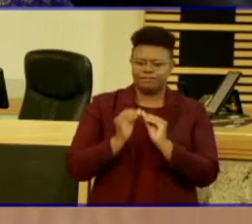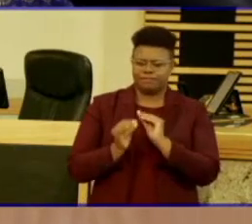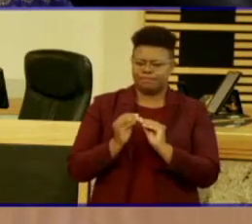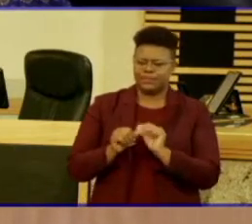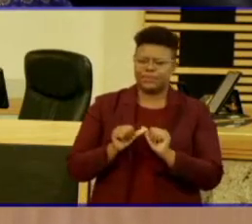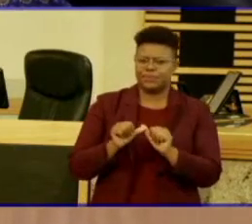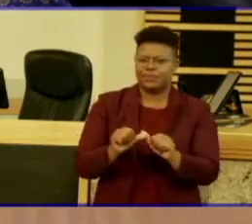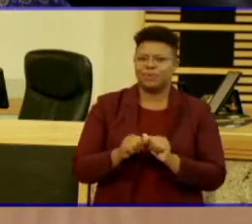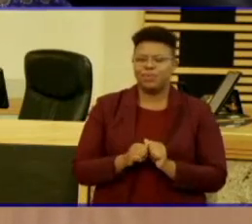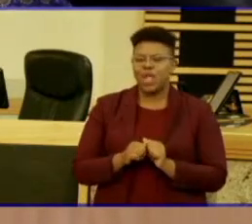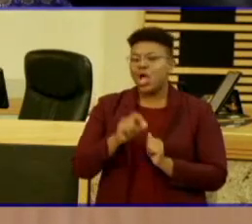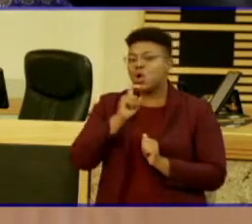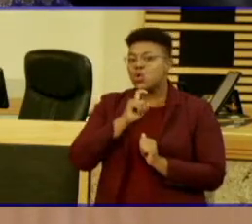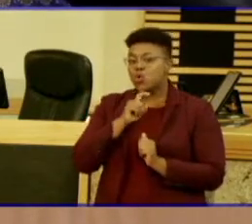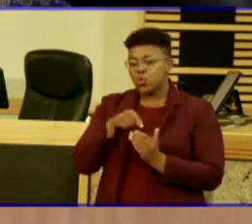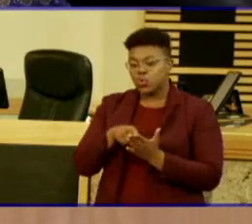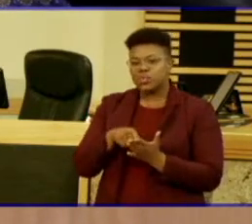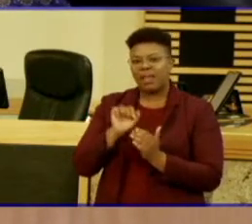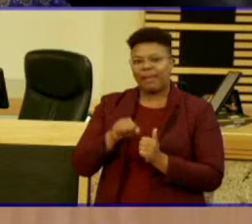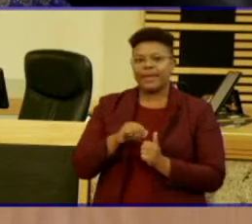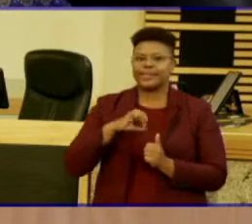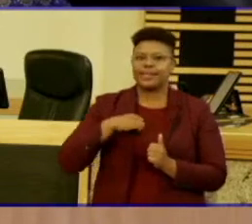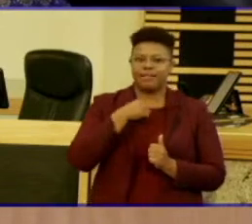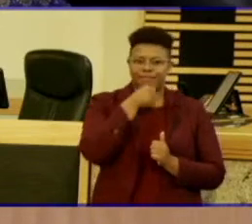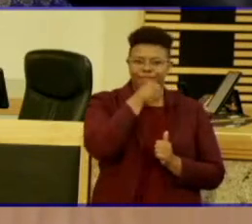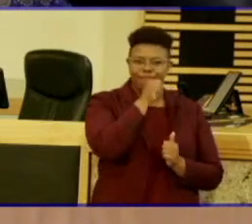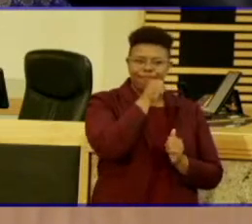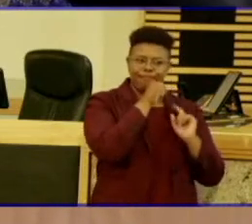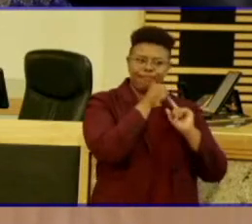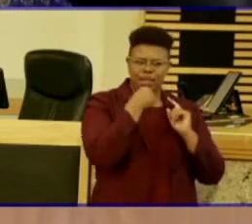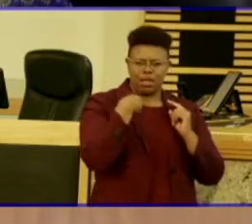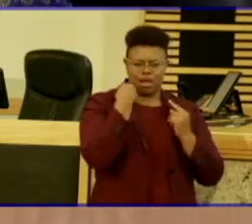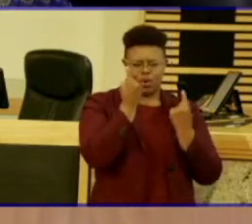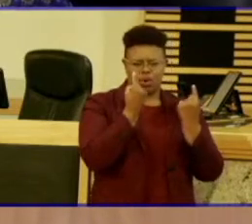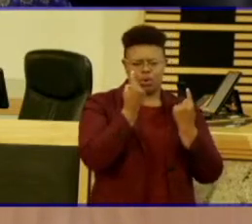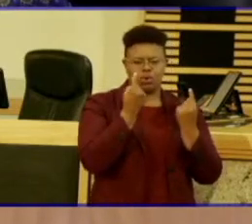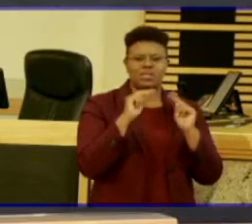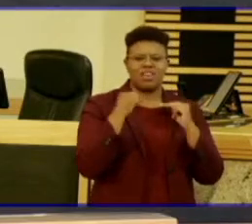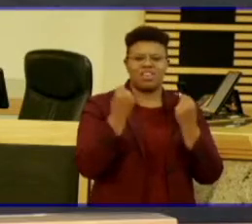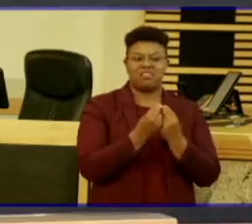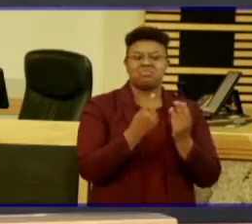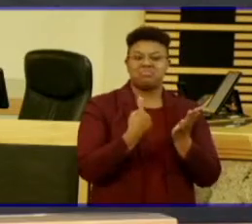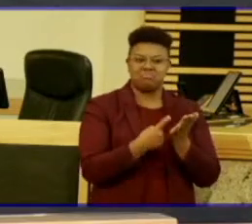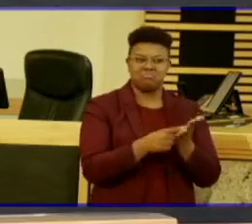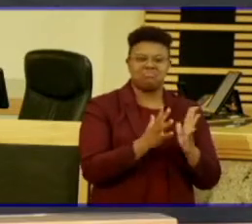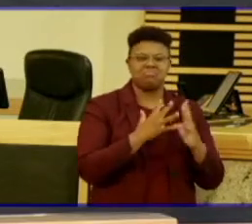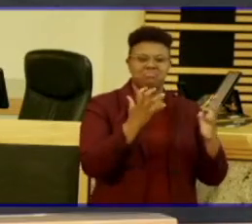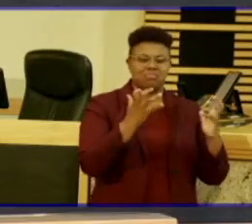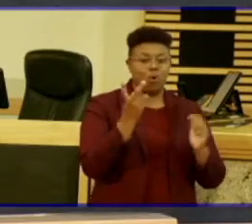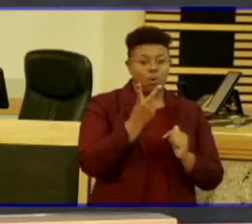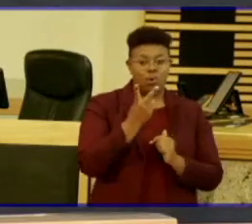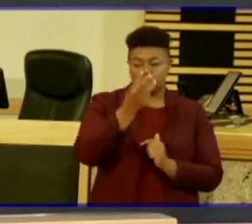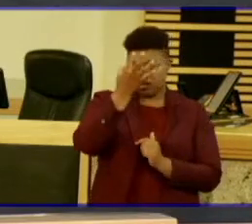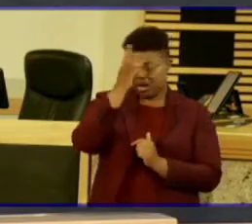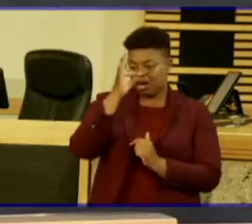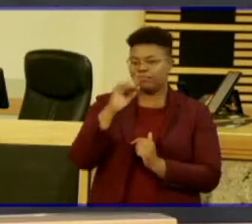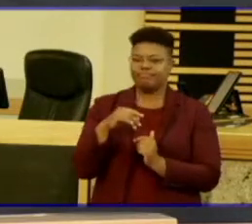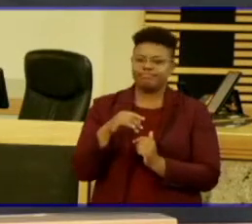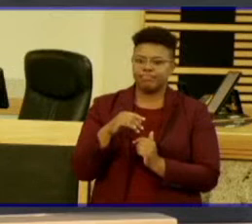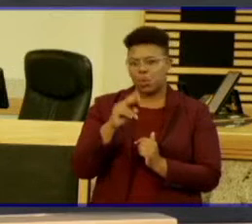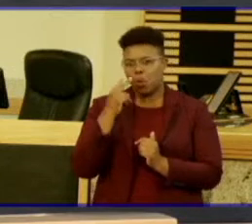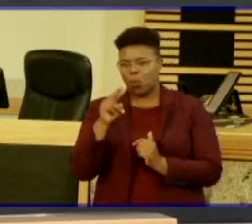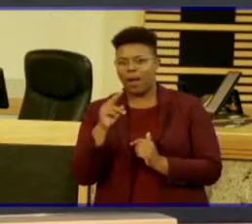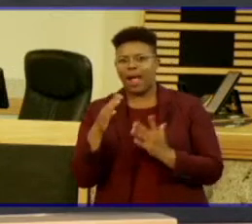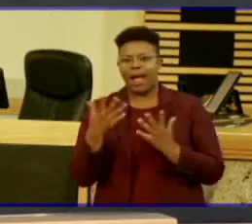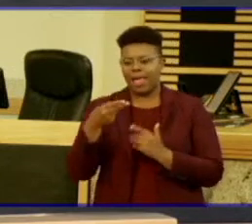of cannabis for private purposes is currently being considered by the National Assembly. Government is also working on the commercialization of